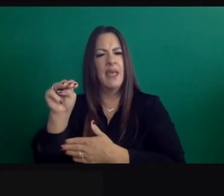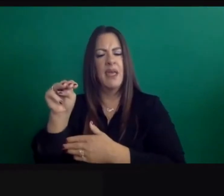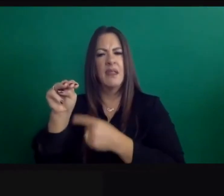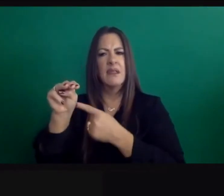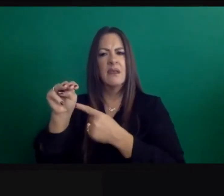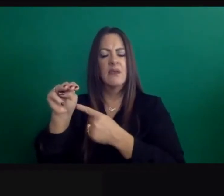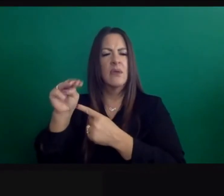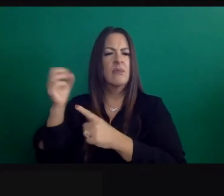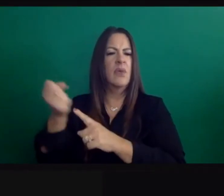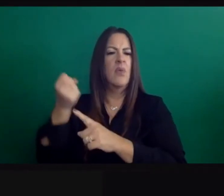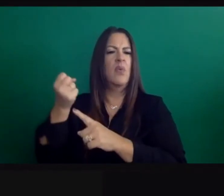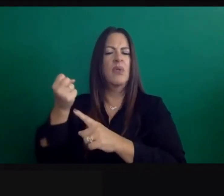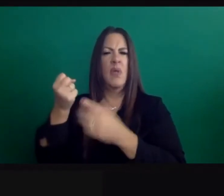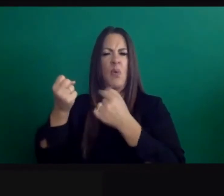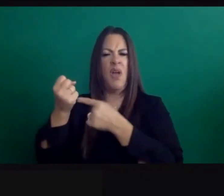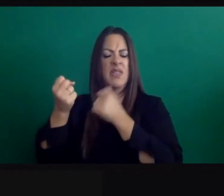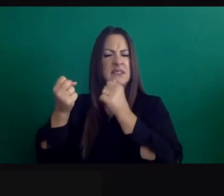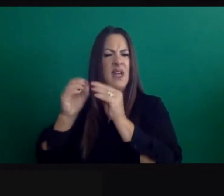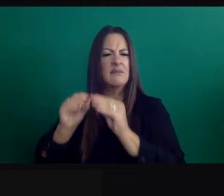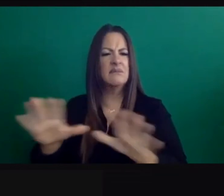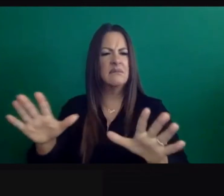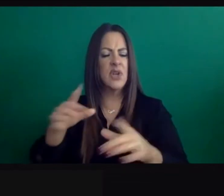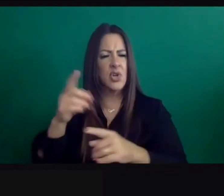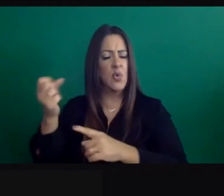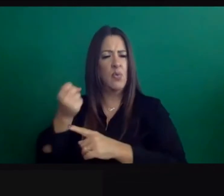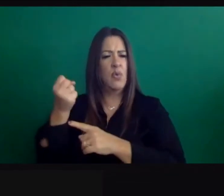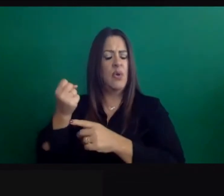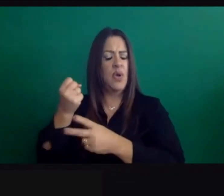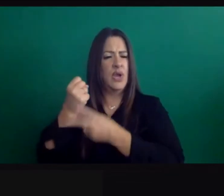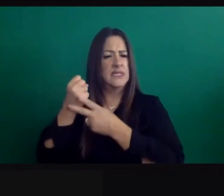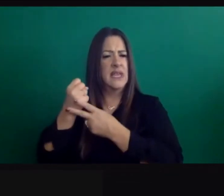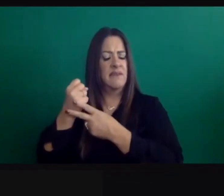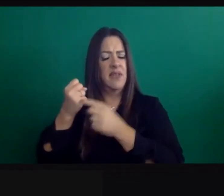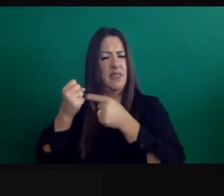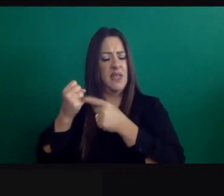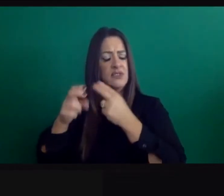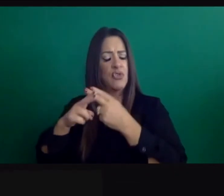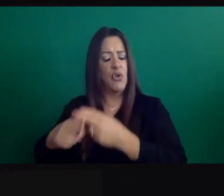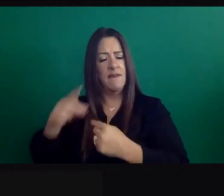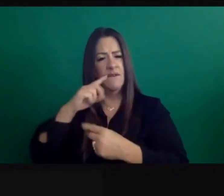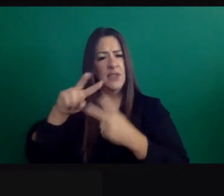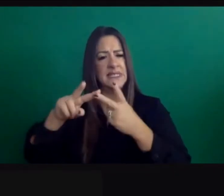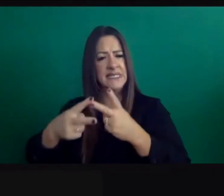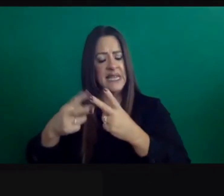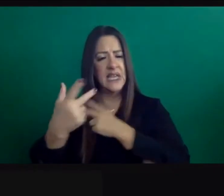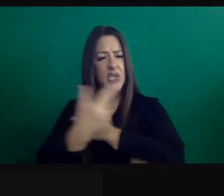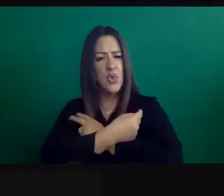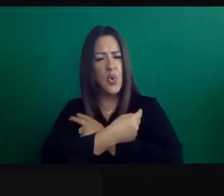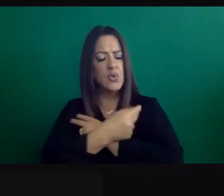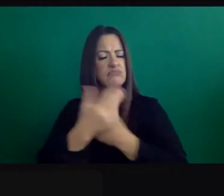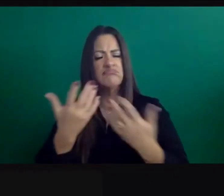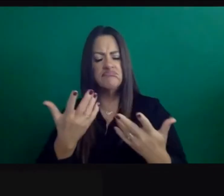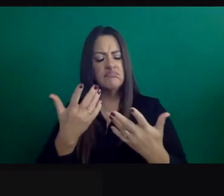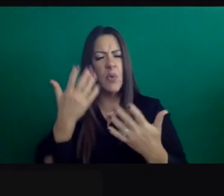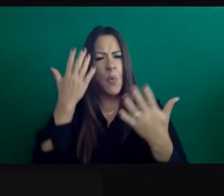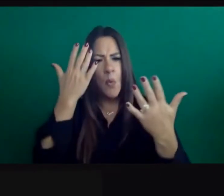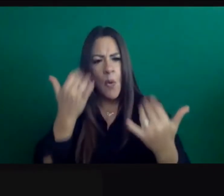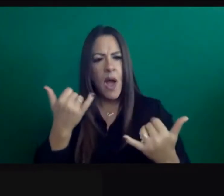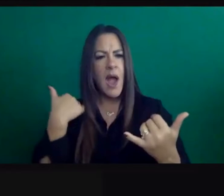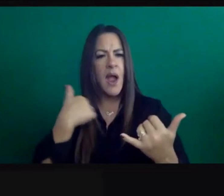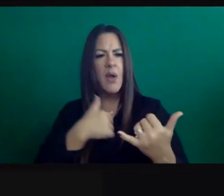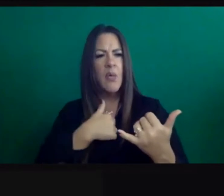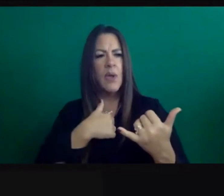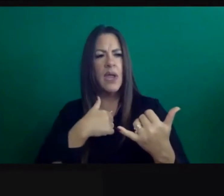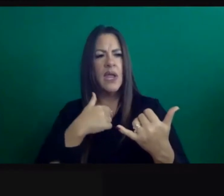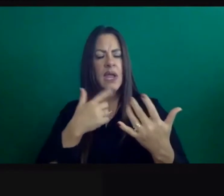they haven't been given out yet? Are they being reserved to be second doses? And if not, why are we in a situation